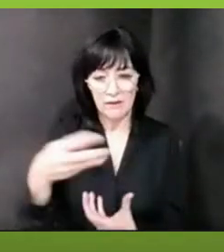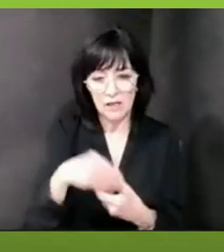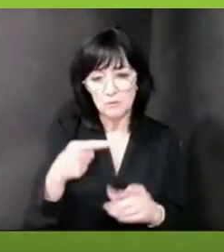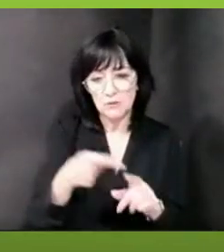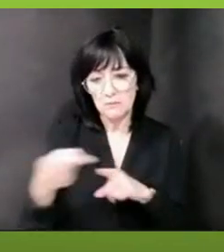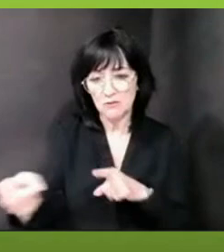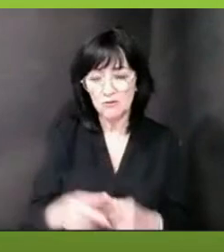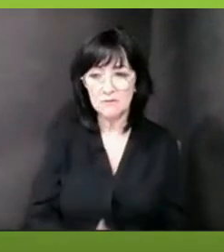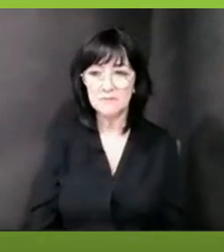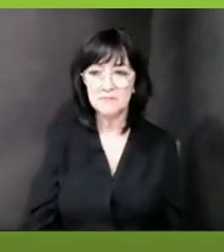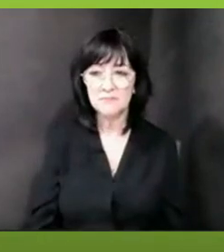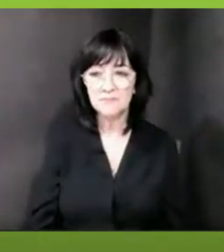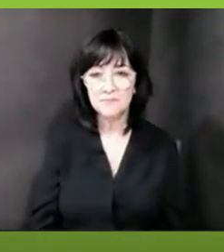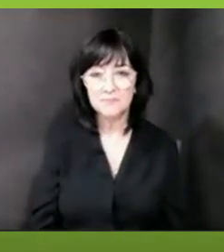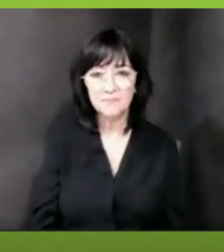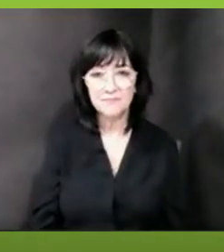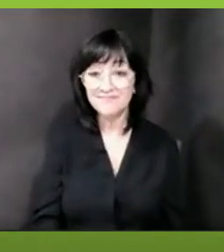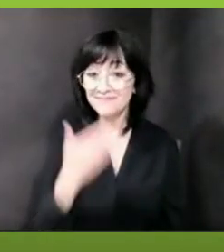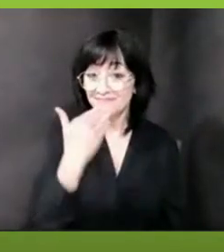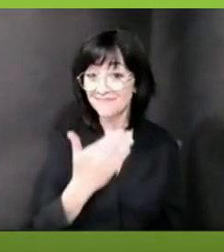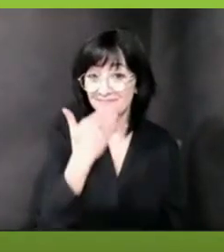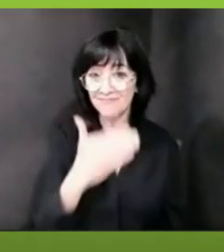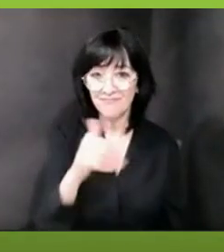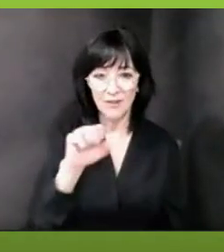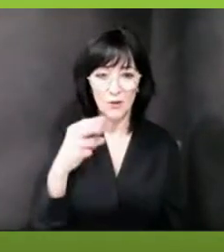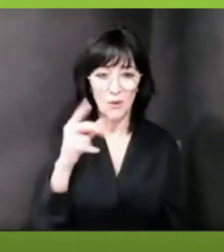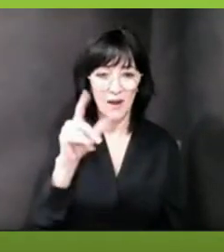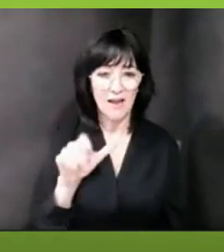Thank you, Ashlyn. That's wonderful.